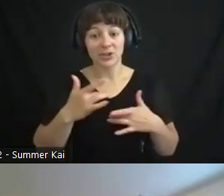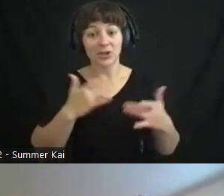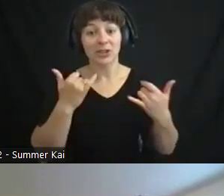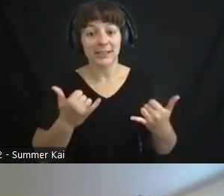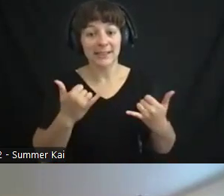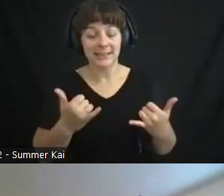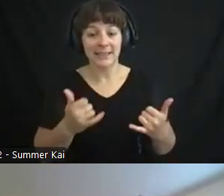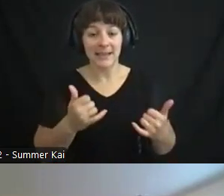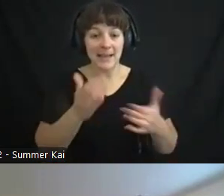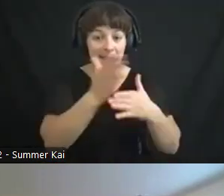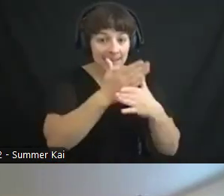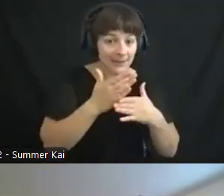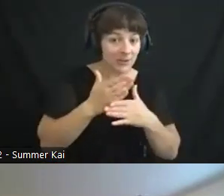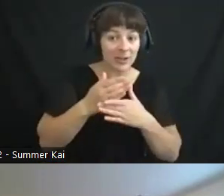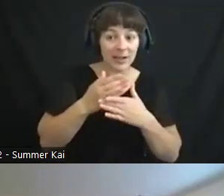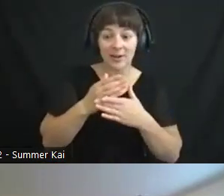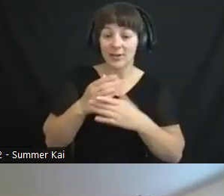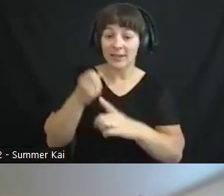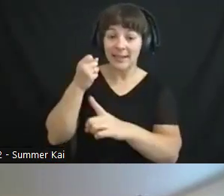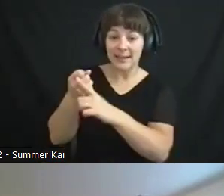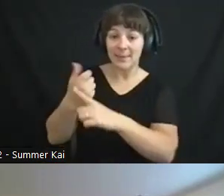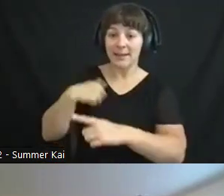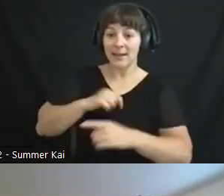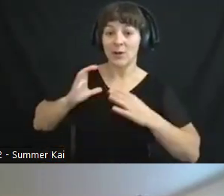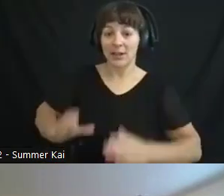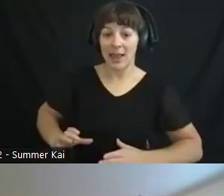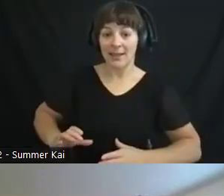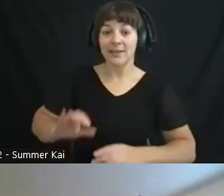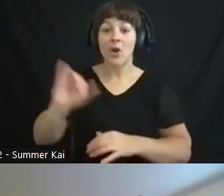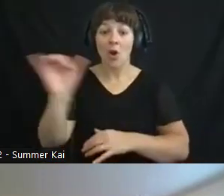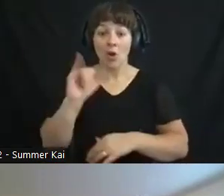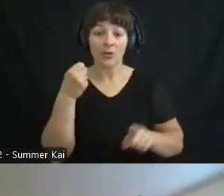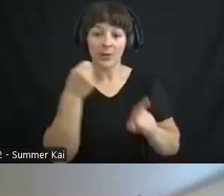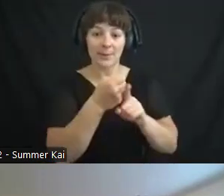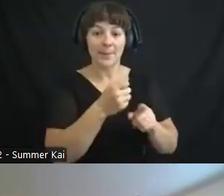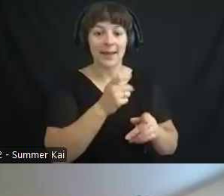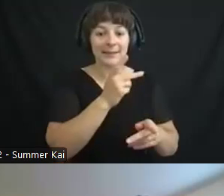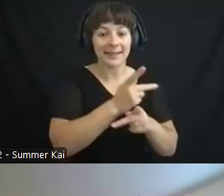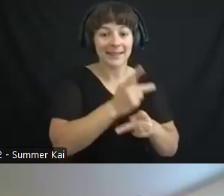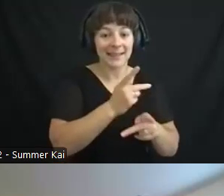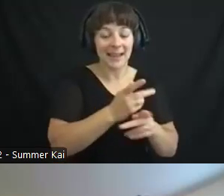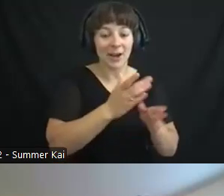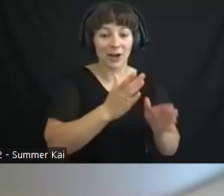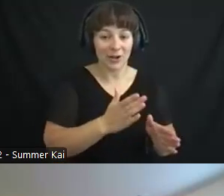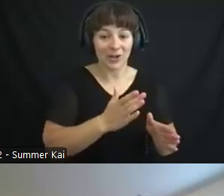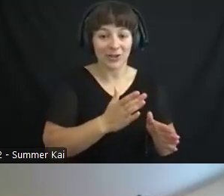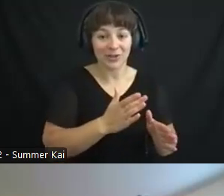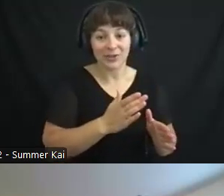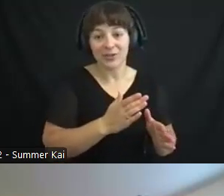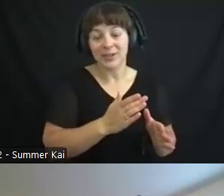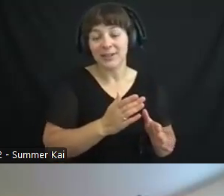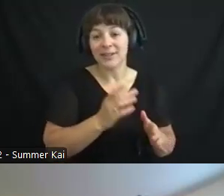affecting participants, it's affecting the caregivers as well, to the point where